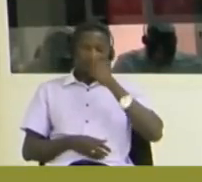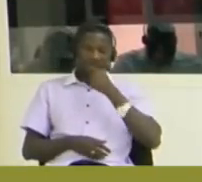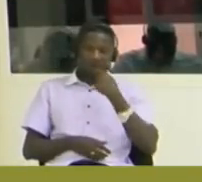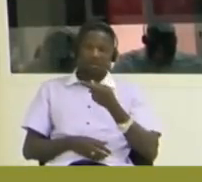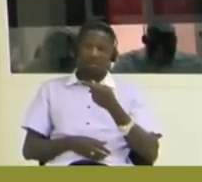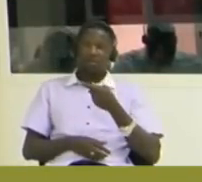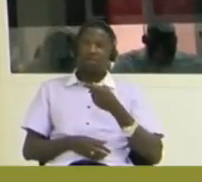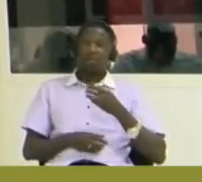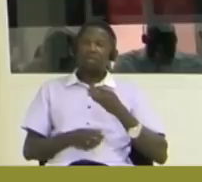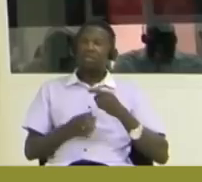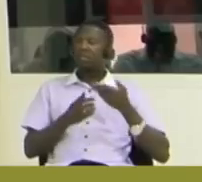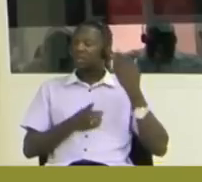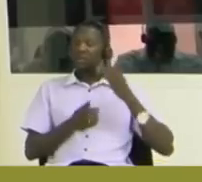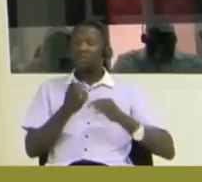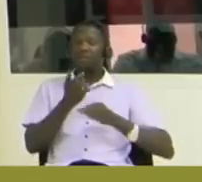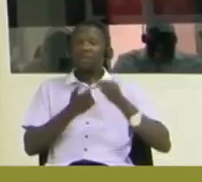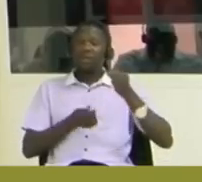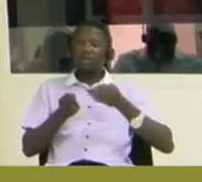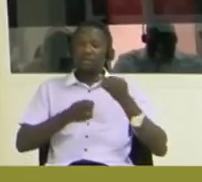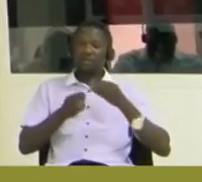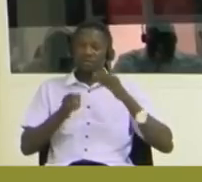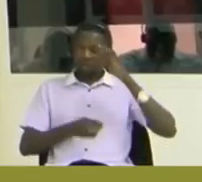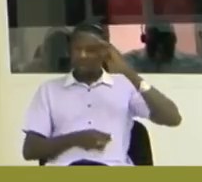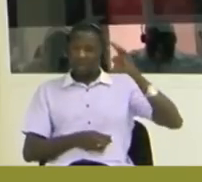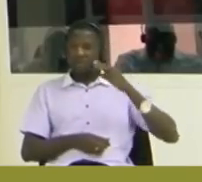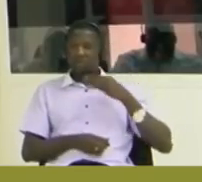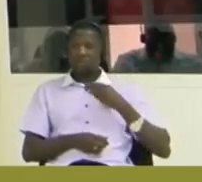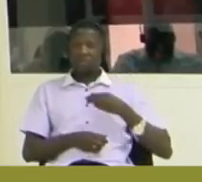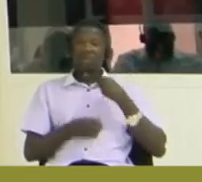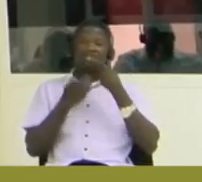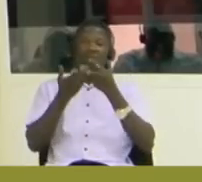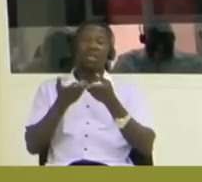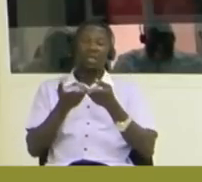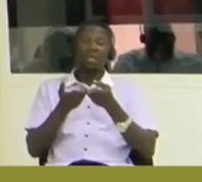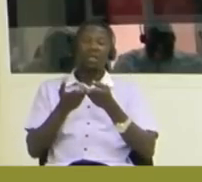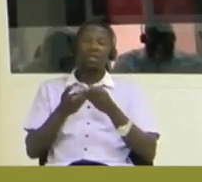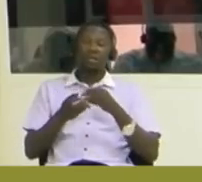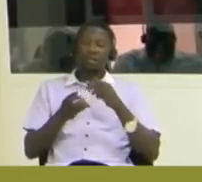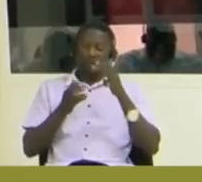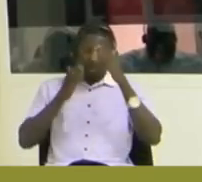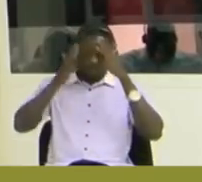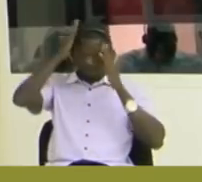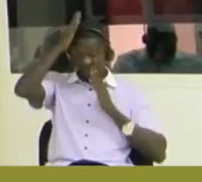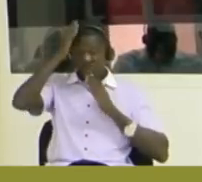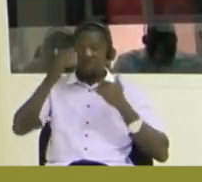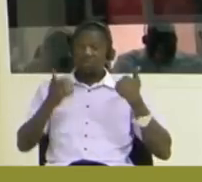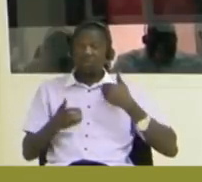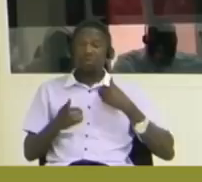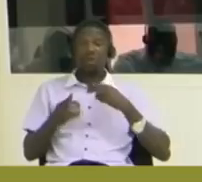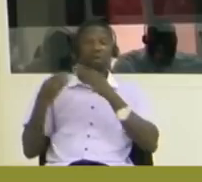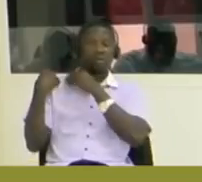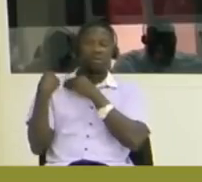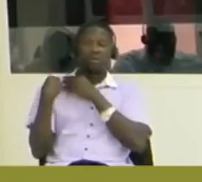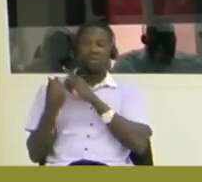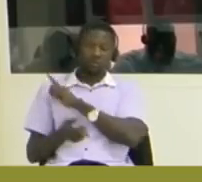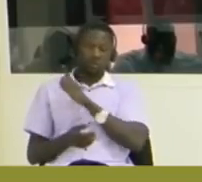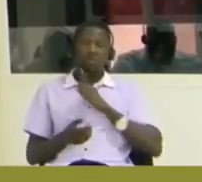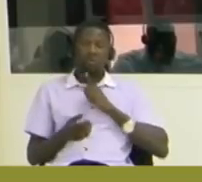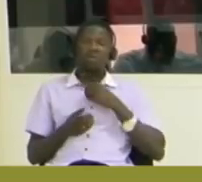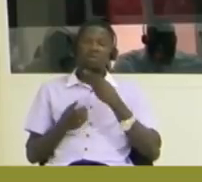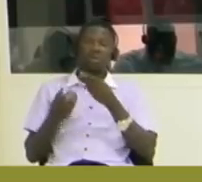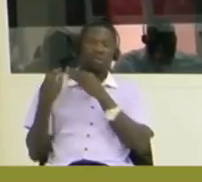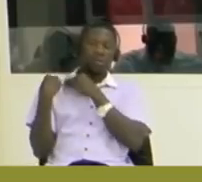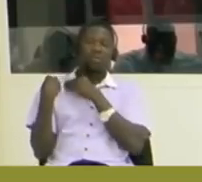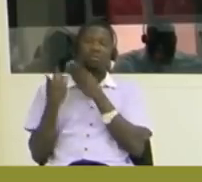the late finance minister was blamed on the military. We were being blamed for the death.